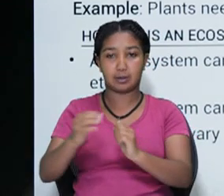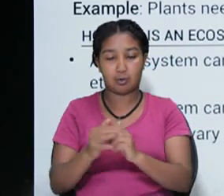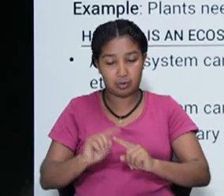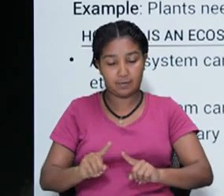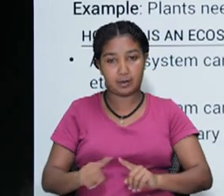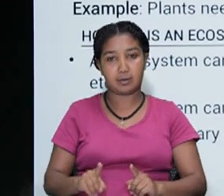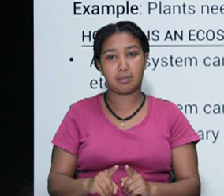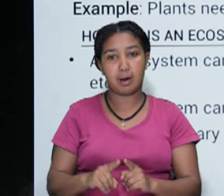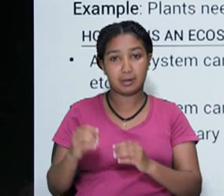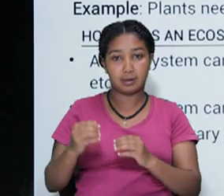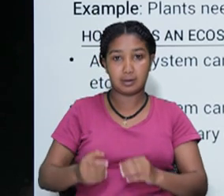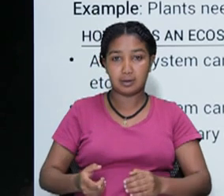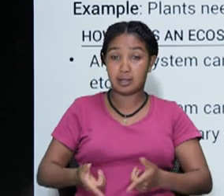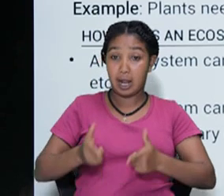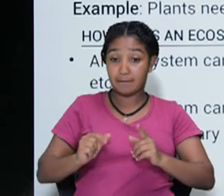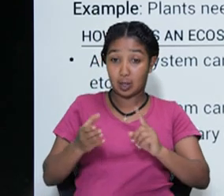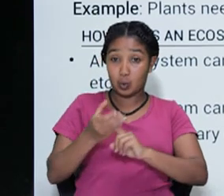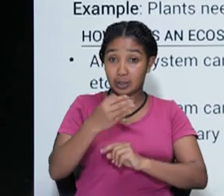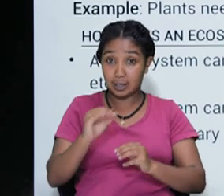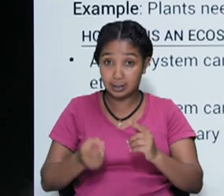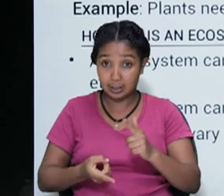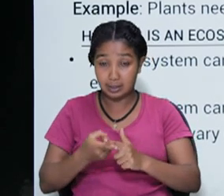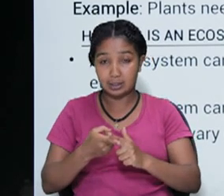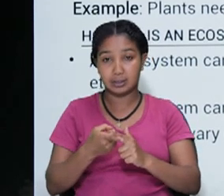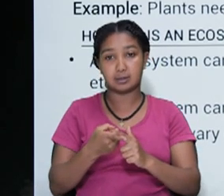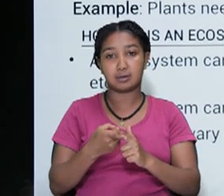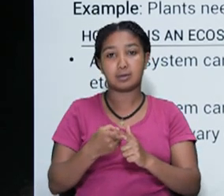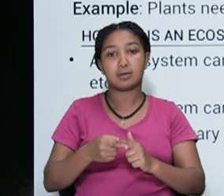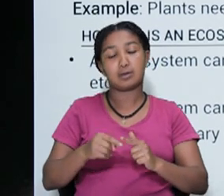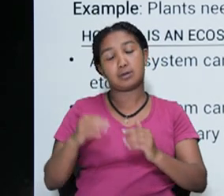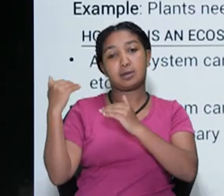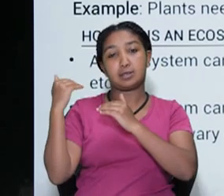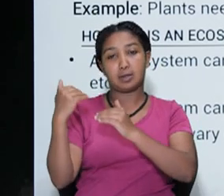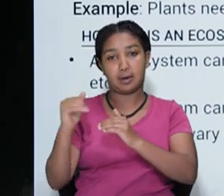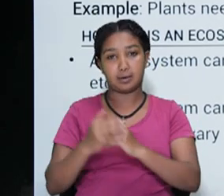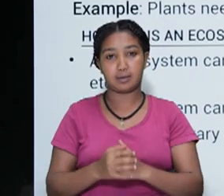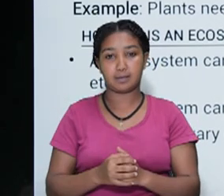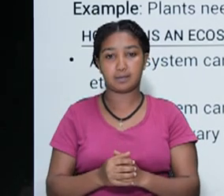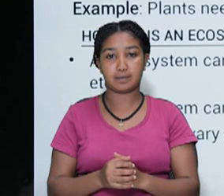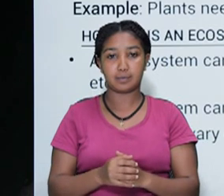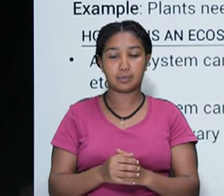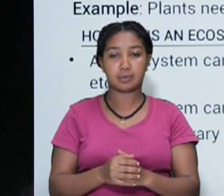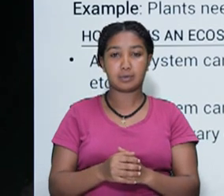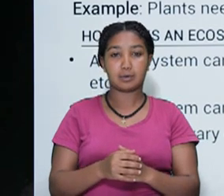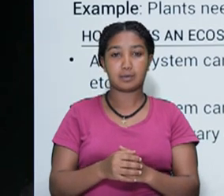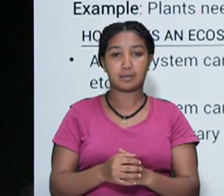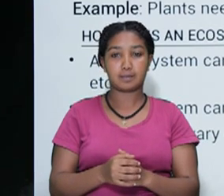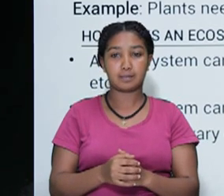different by the life they contain and the elements available within the ecosystem. So it